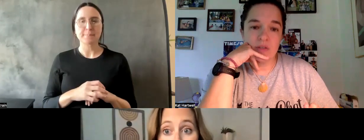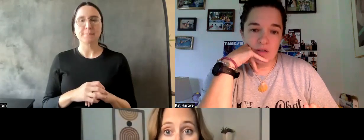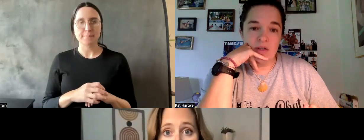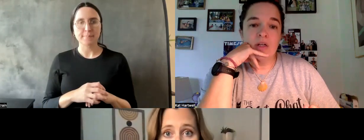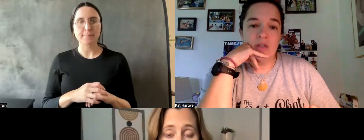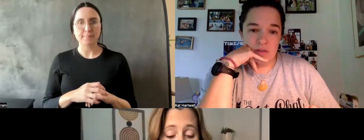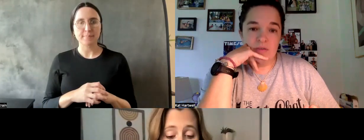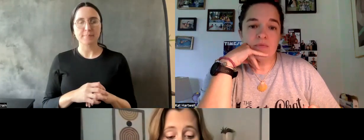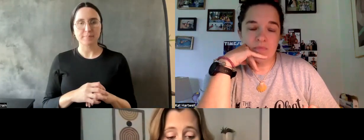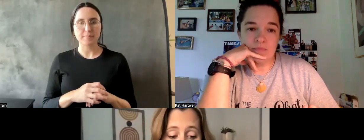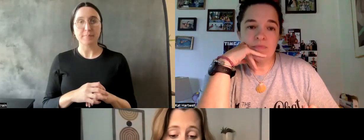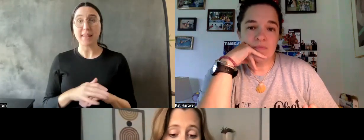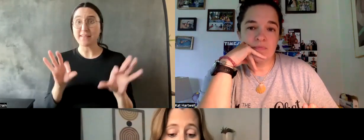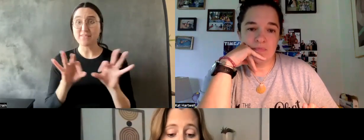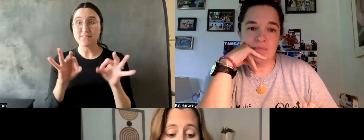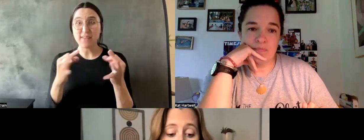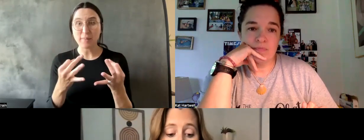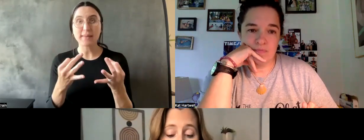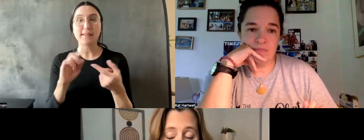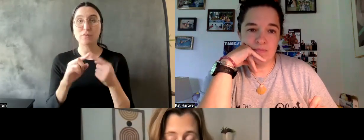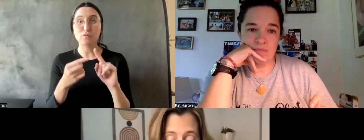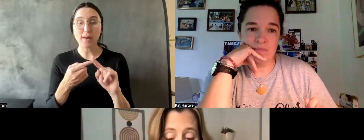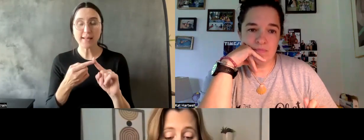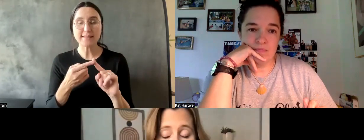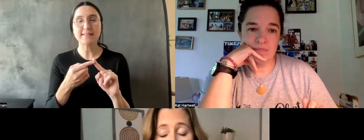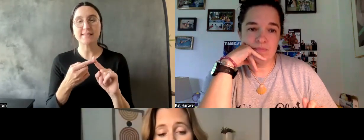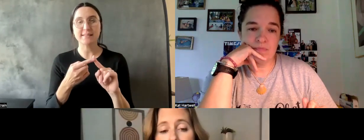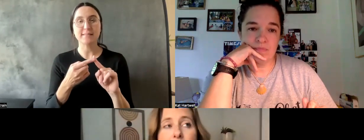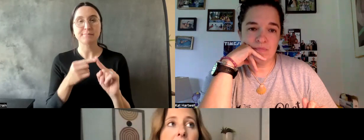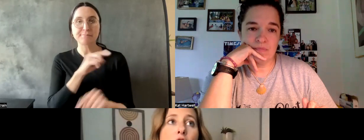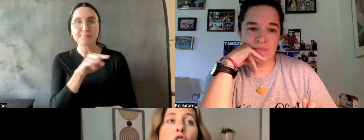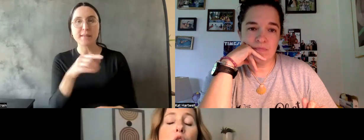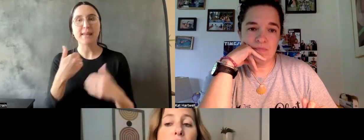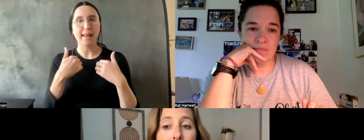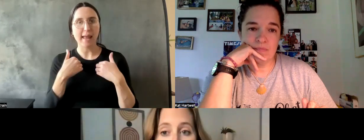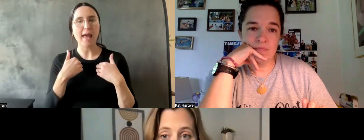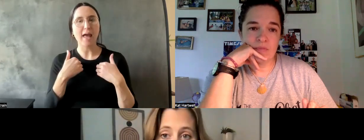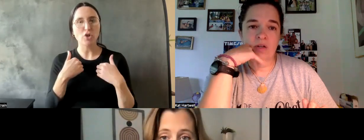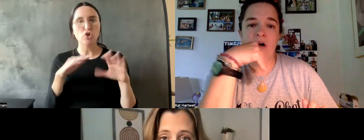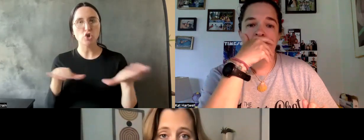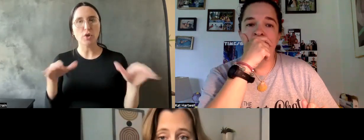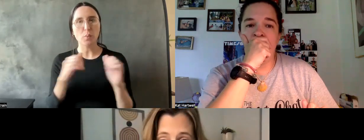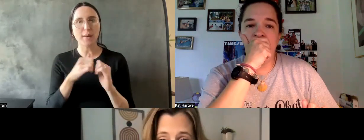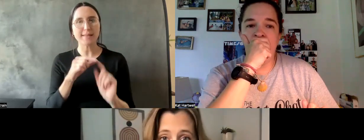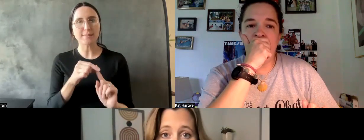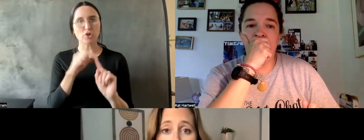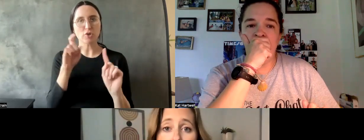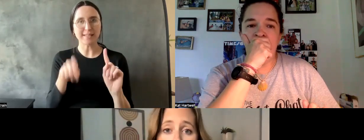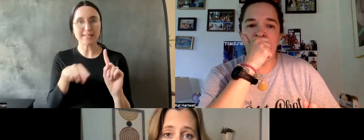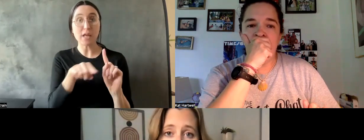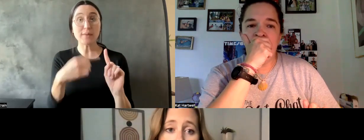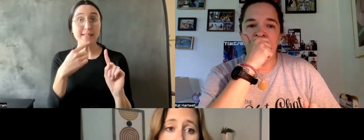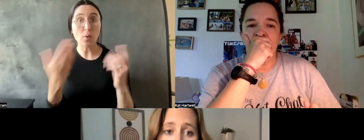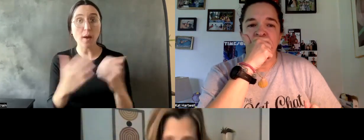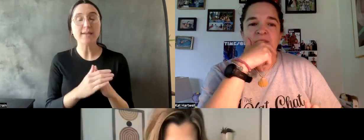kept hearing from families of children with special needs, they kept saying, you just have to find your tribe. Like you